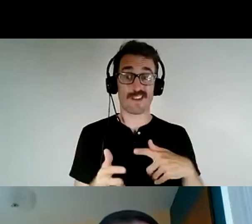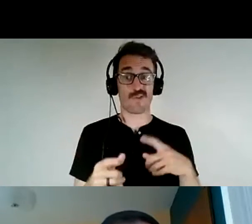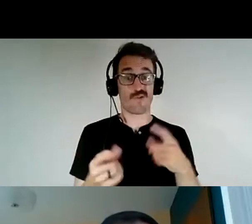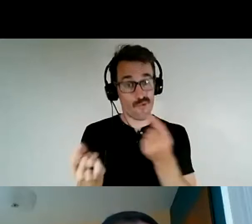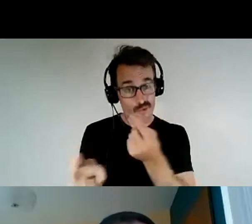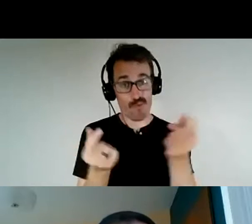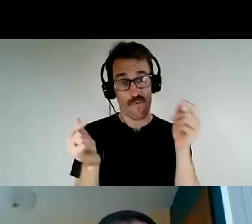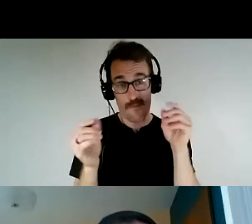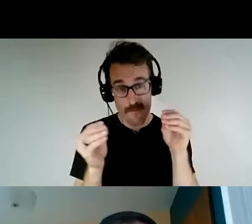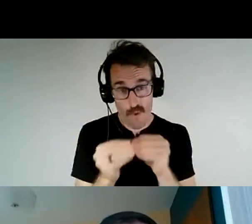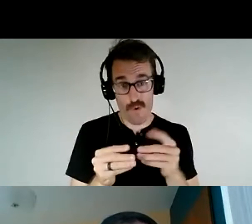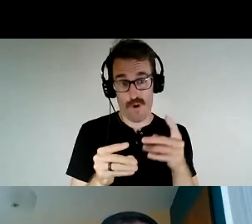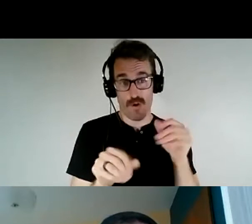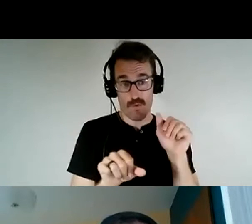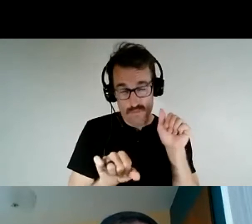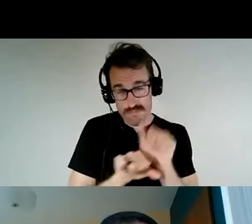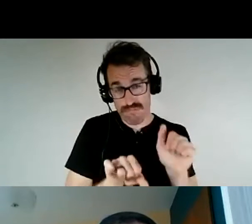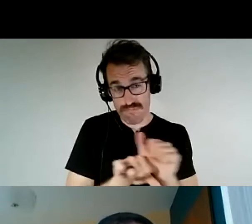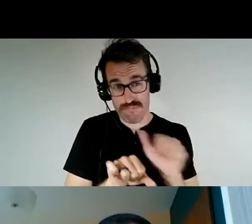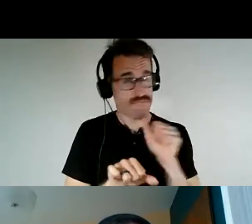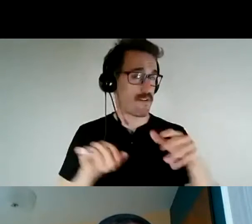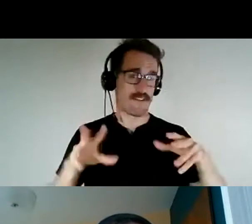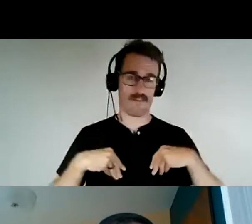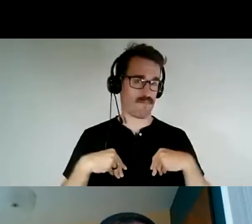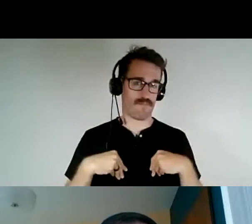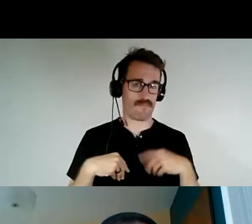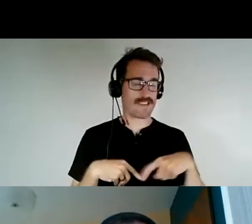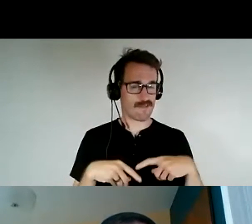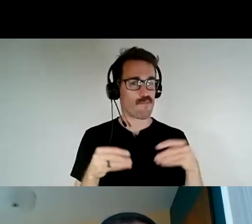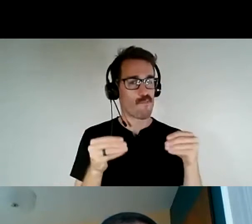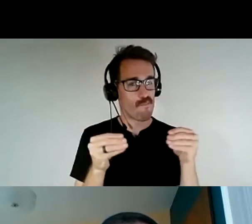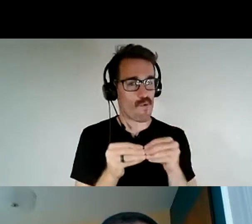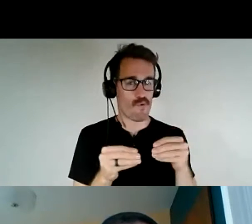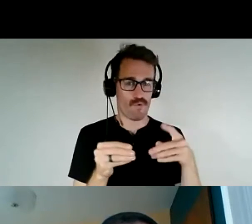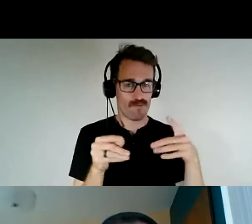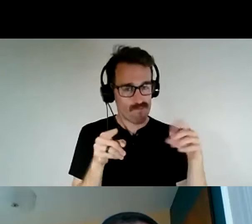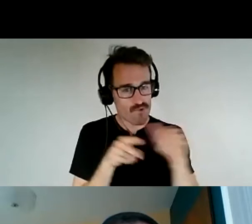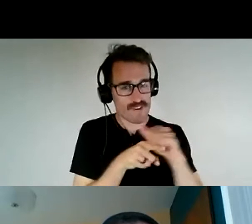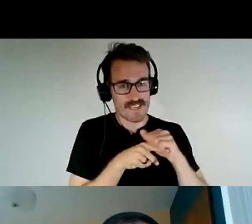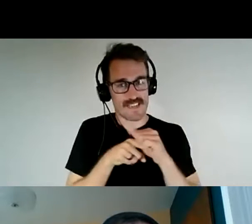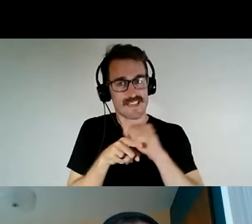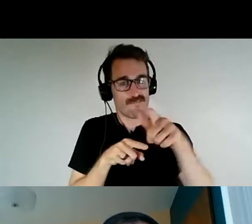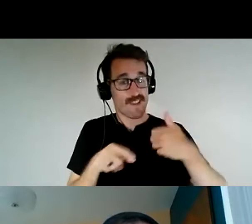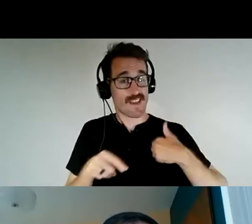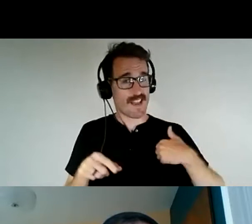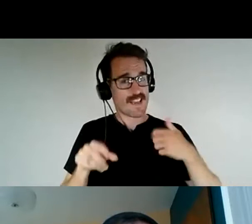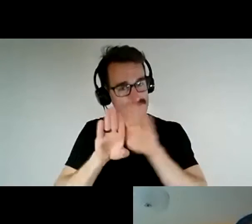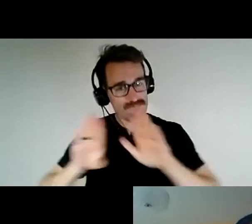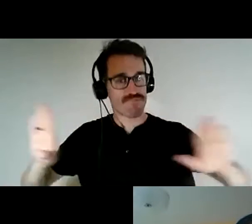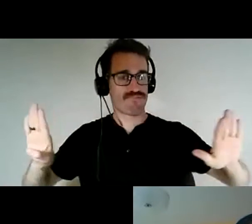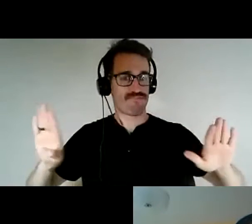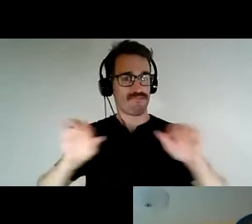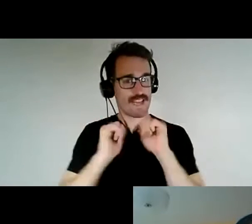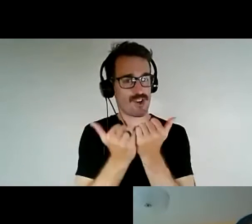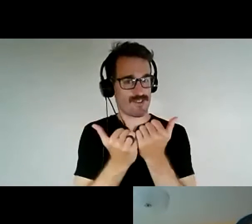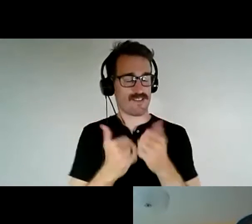harder. This is not acceptable. Thanks for this. This needs to be mandatory training in all Canadian agencies. Oh, wow. Thank